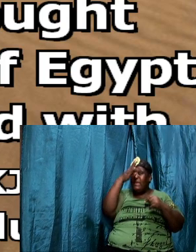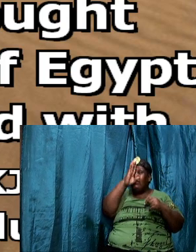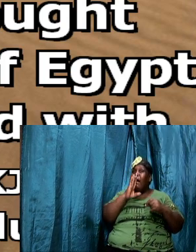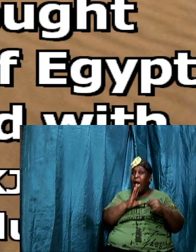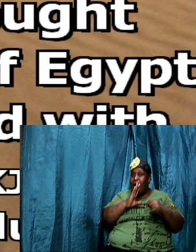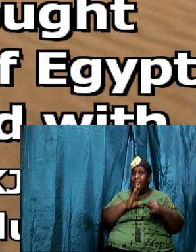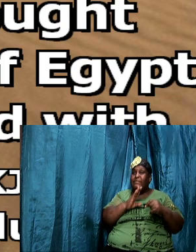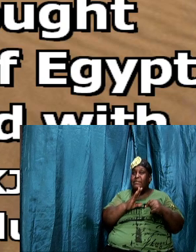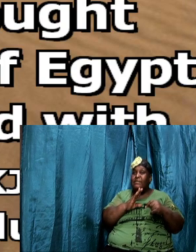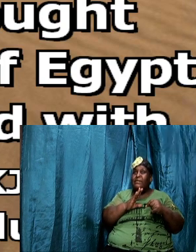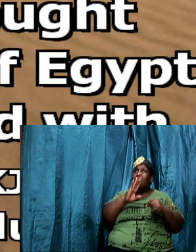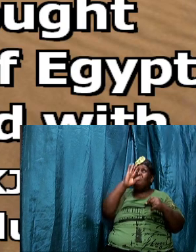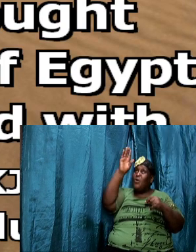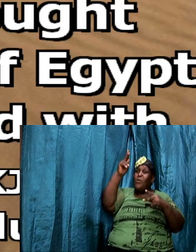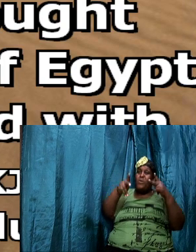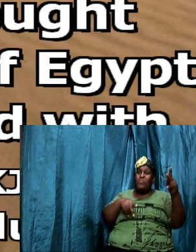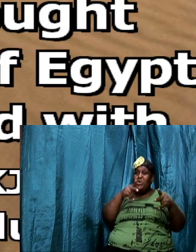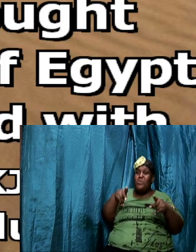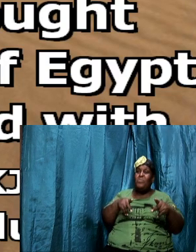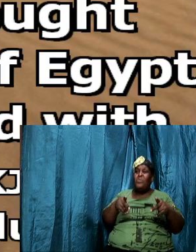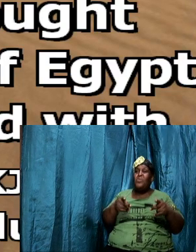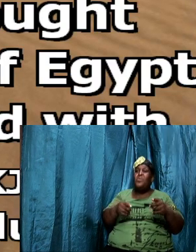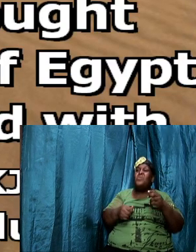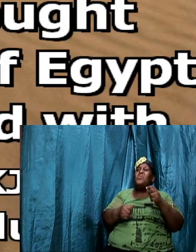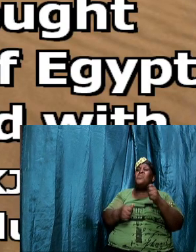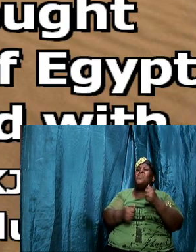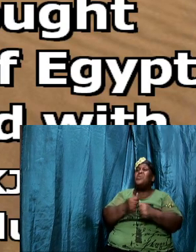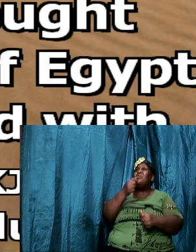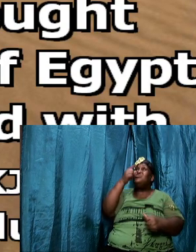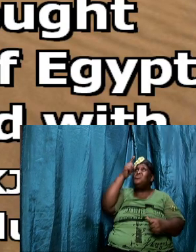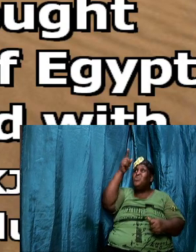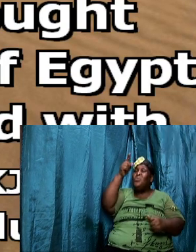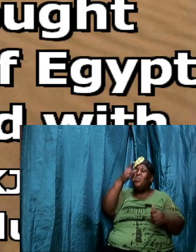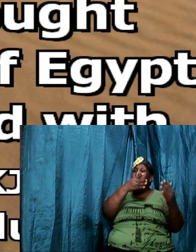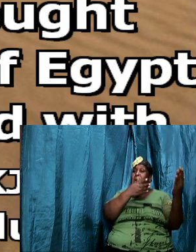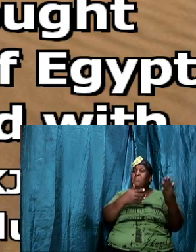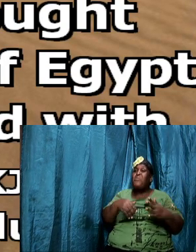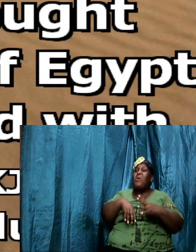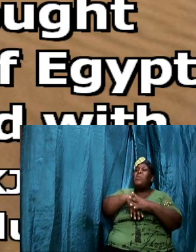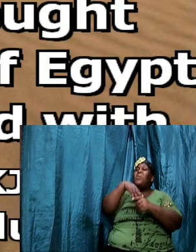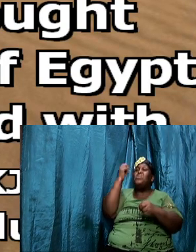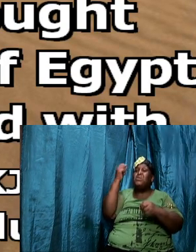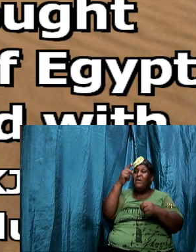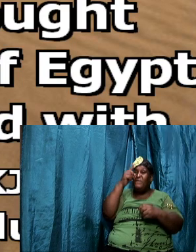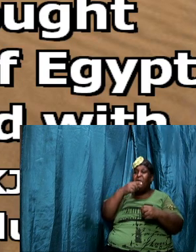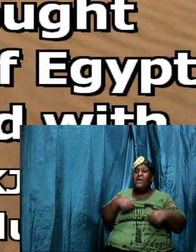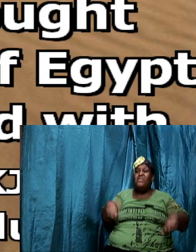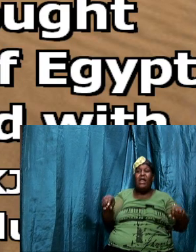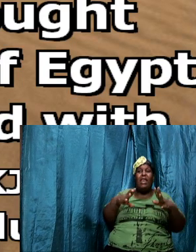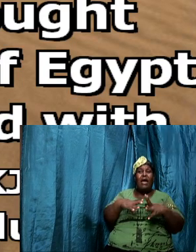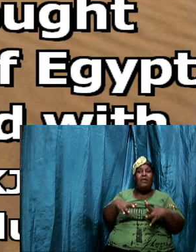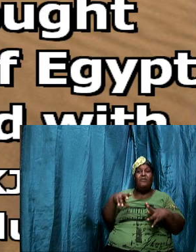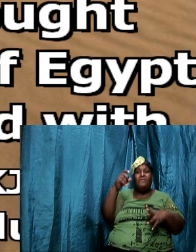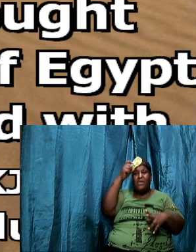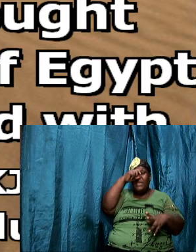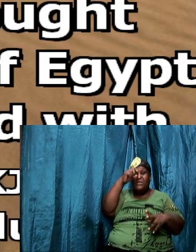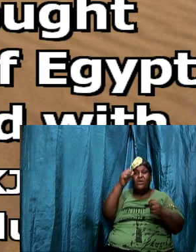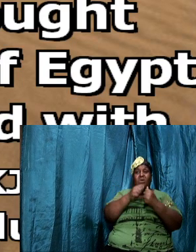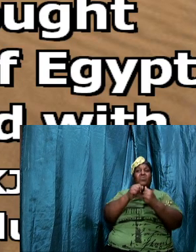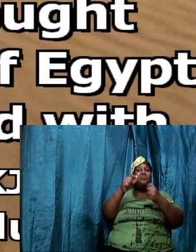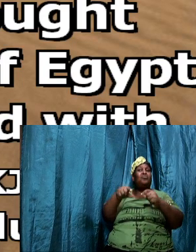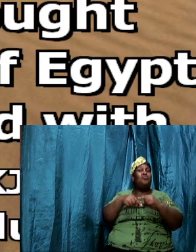thou hast brought forth out of the land of Egypt with great power and with a